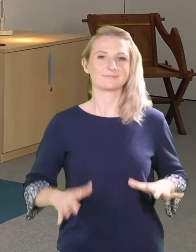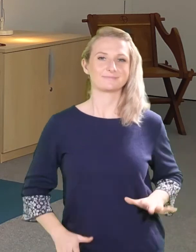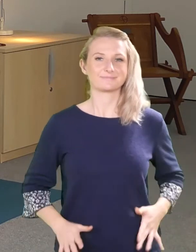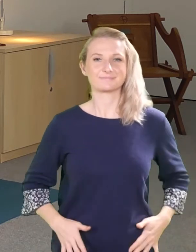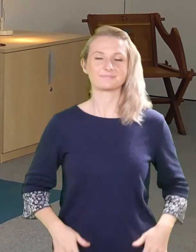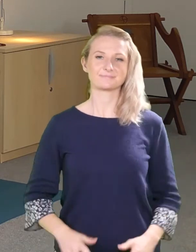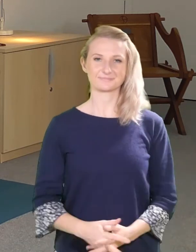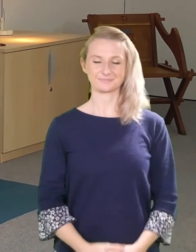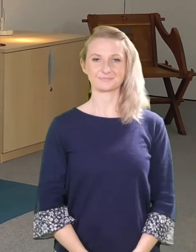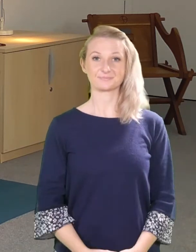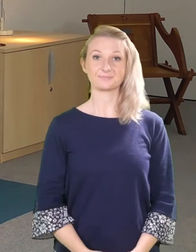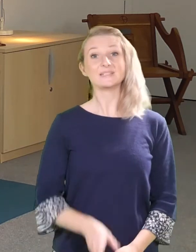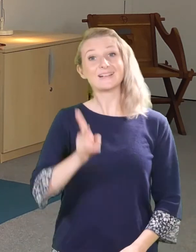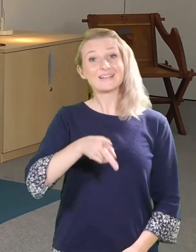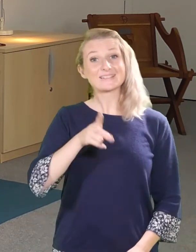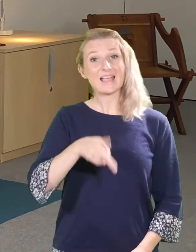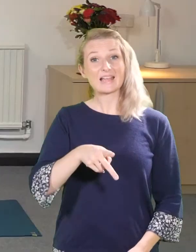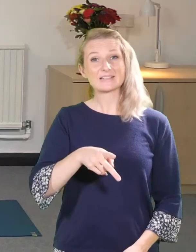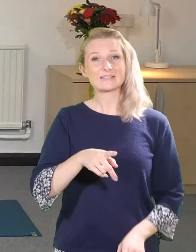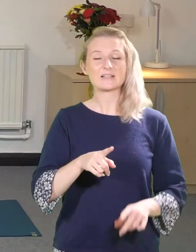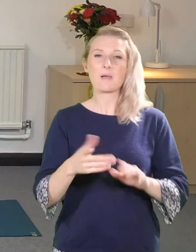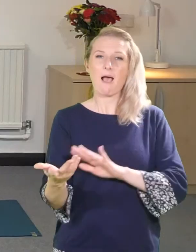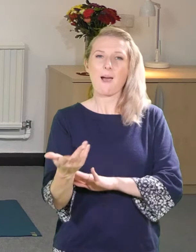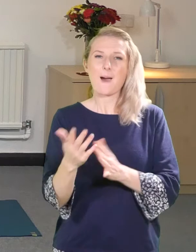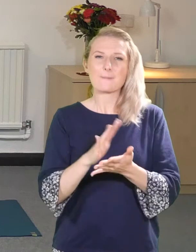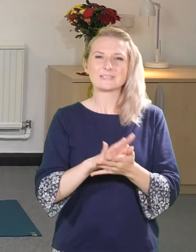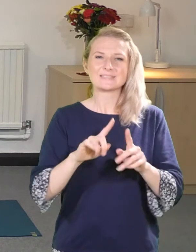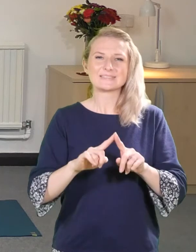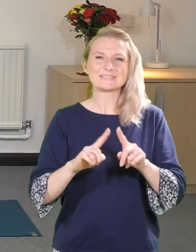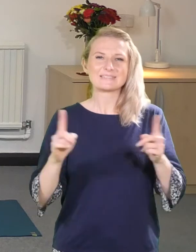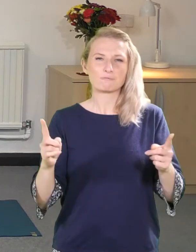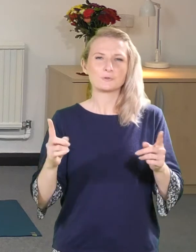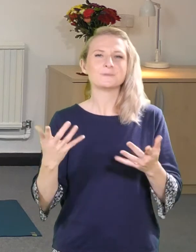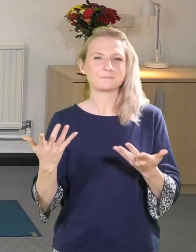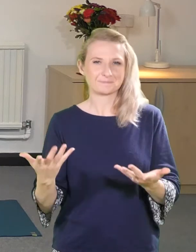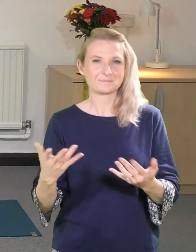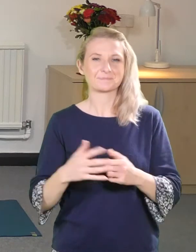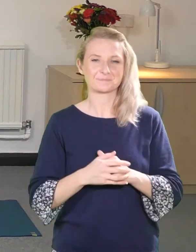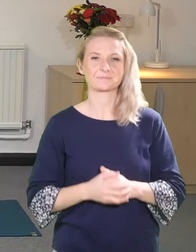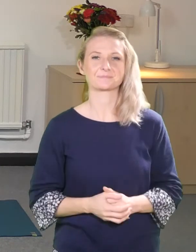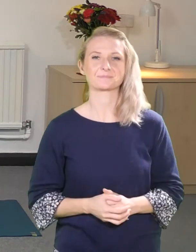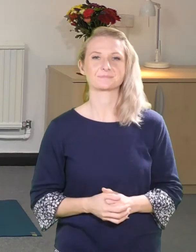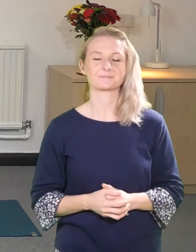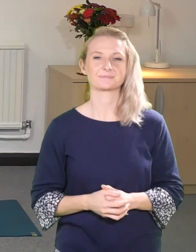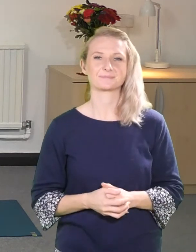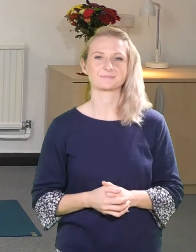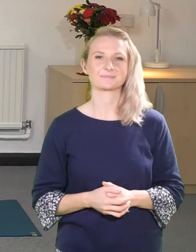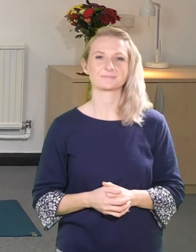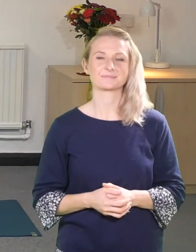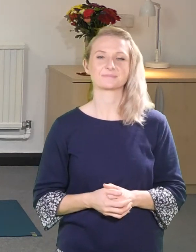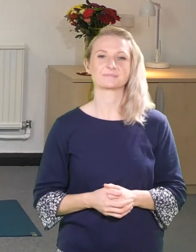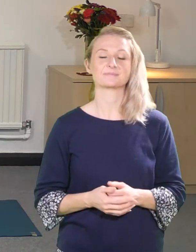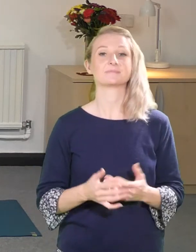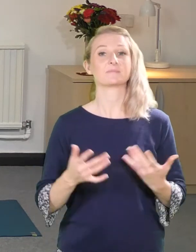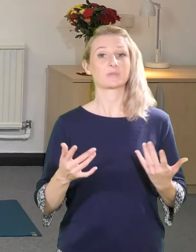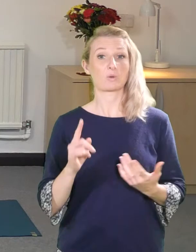So we're going to do this again, and this time we're going to bring the arms into a different position as well. Okay, so let's